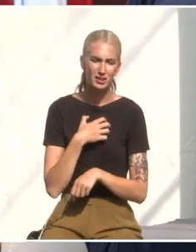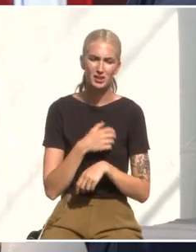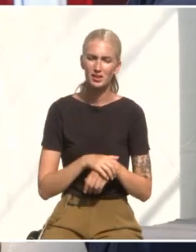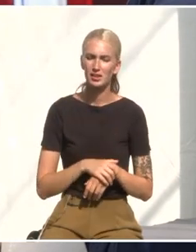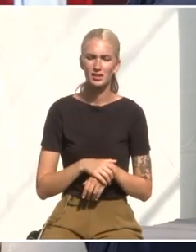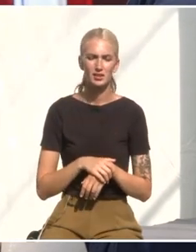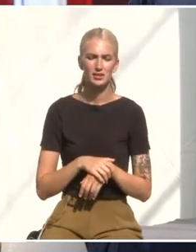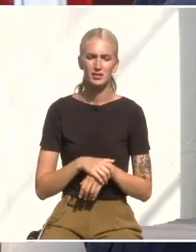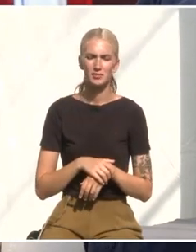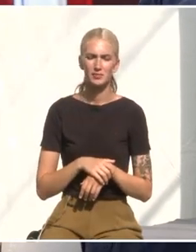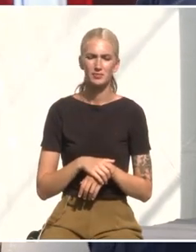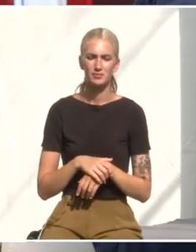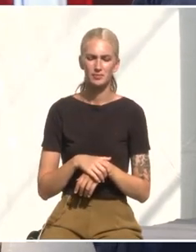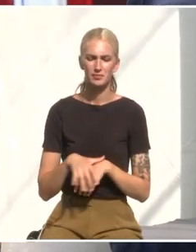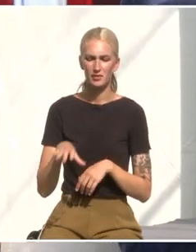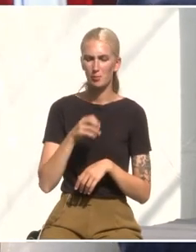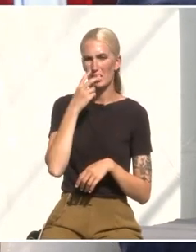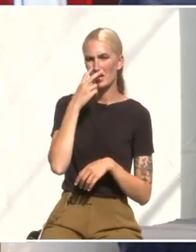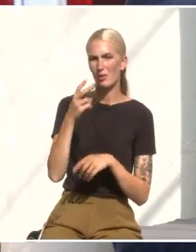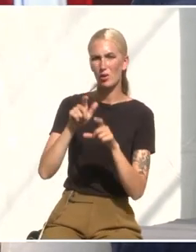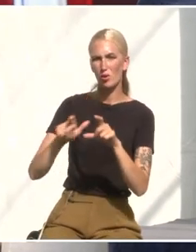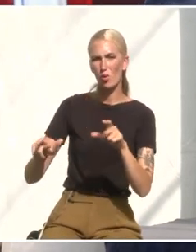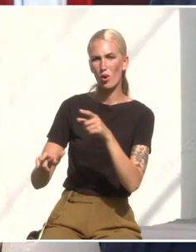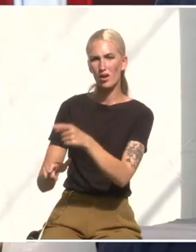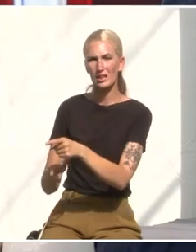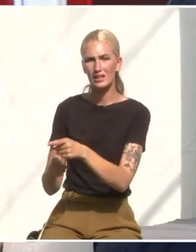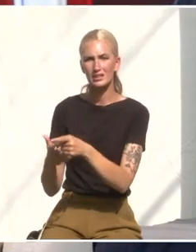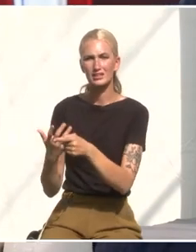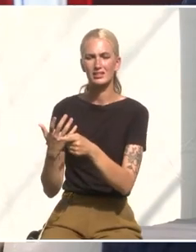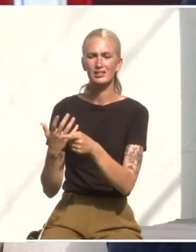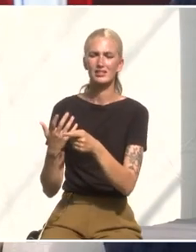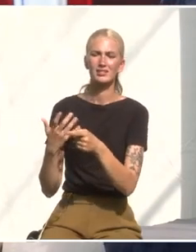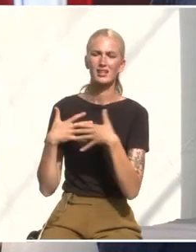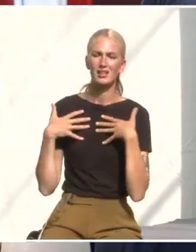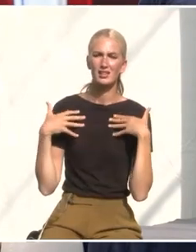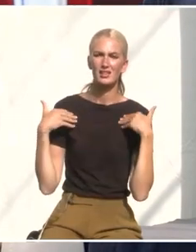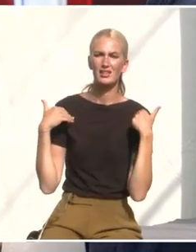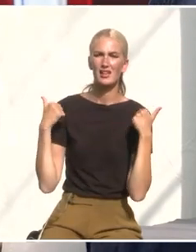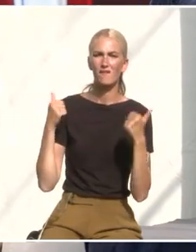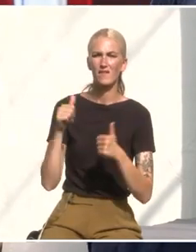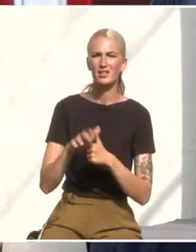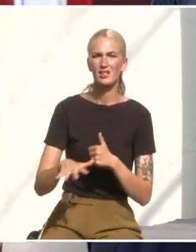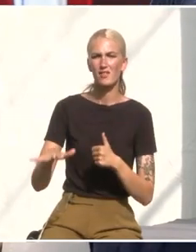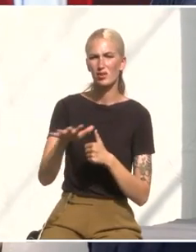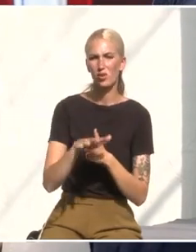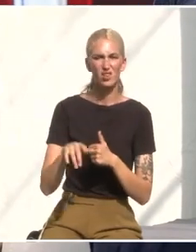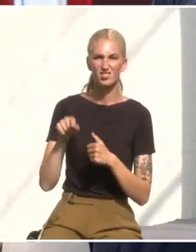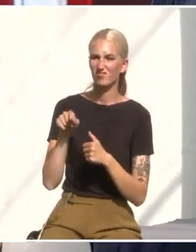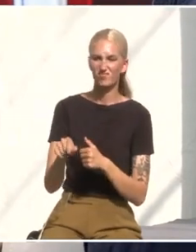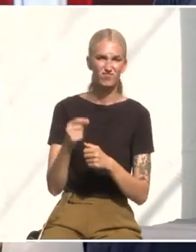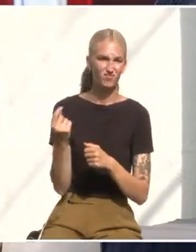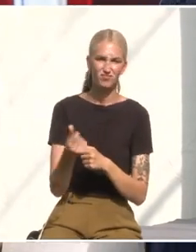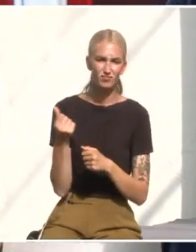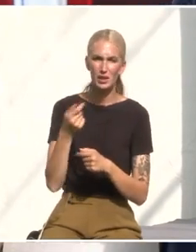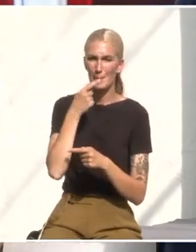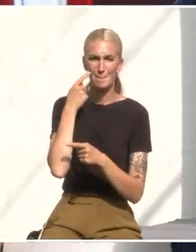And we see that a lot in schools, a lot in the healthcare system, that is not really happening. They're